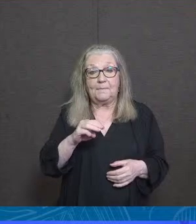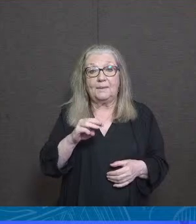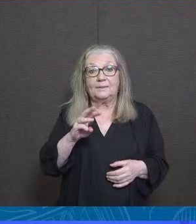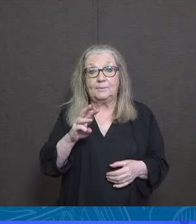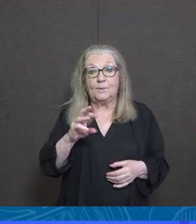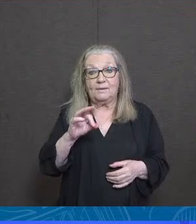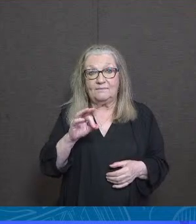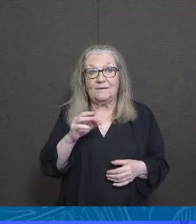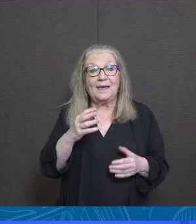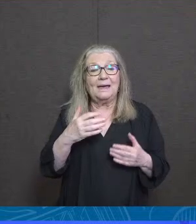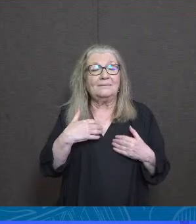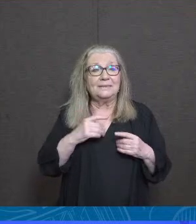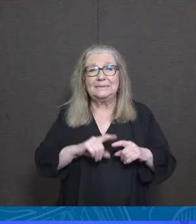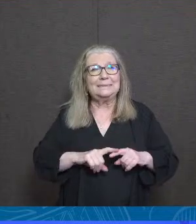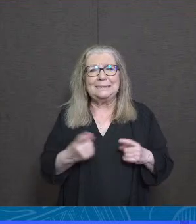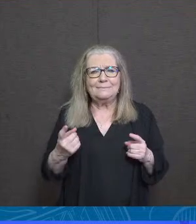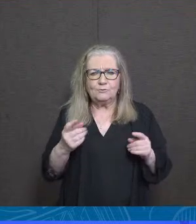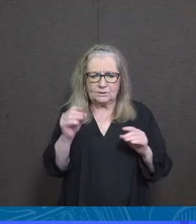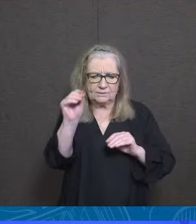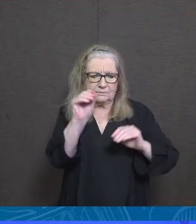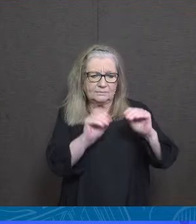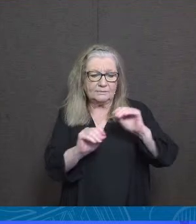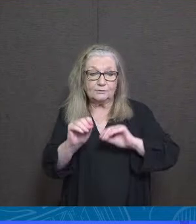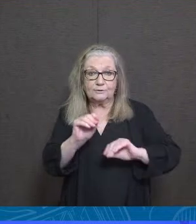AI architectures.